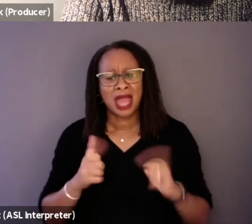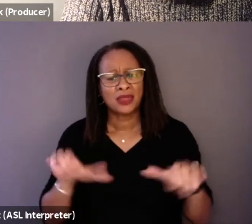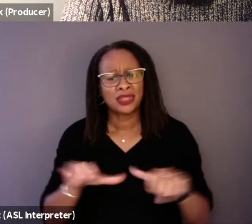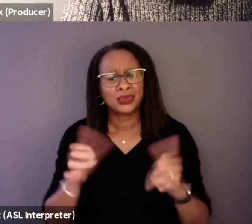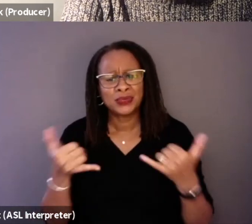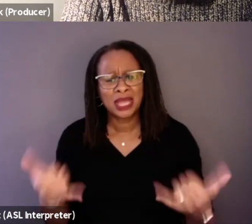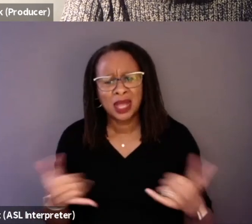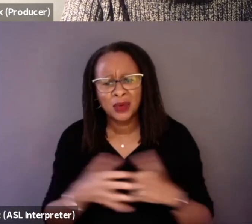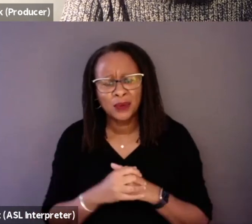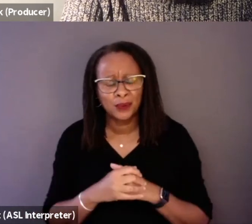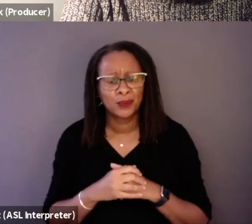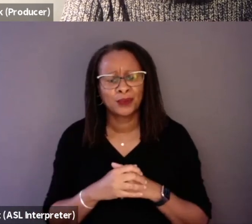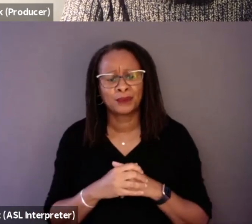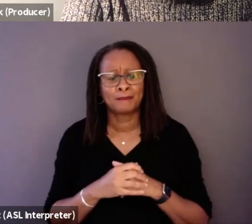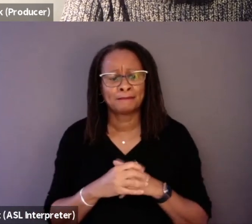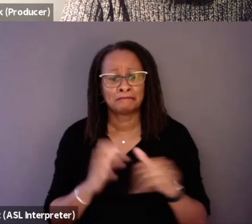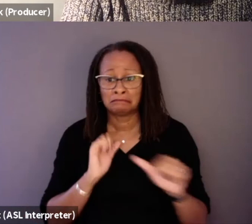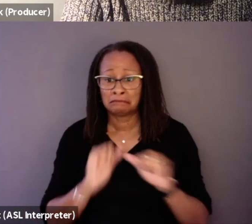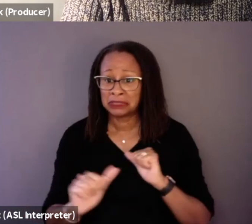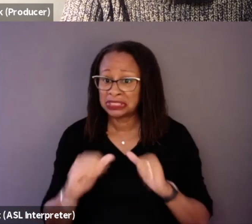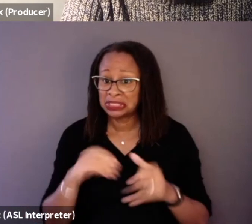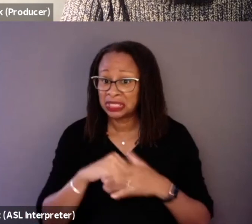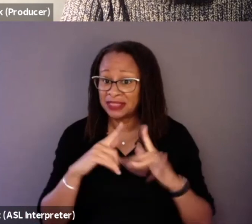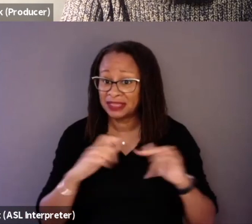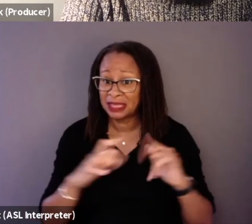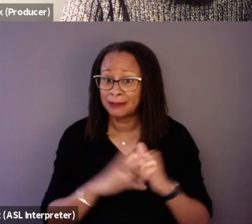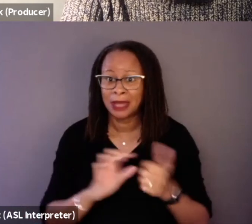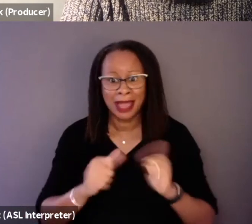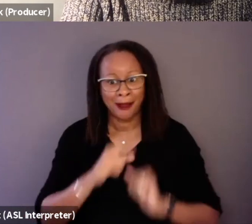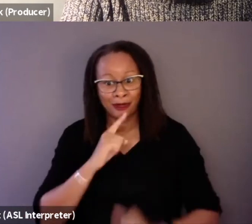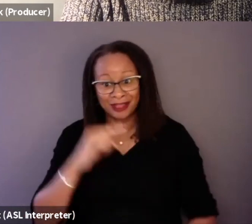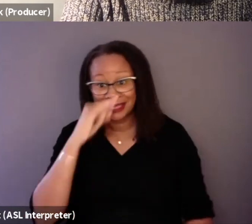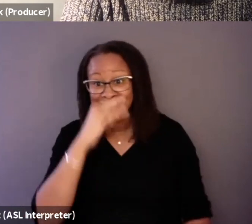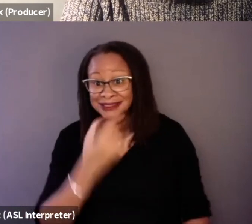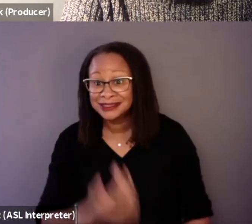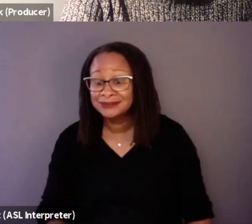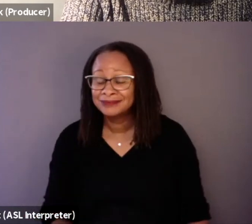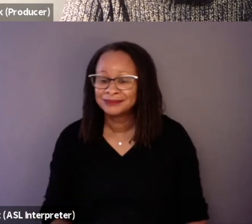now? Are they still in the camp? How are the kids?